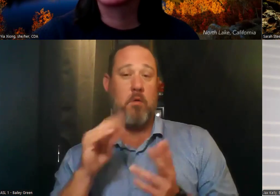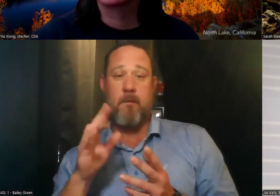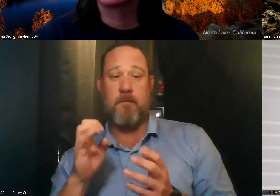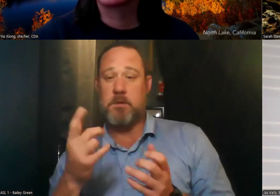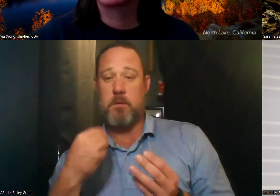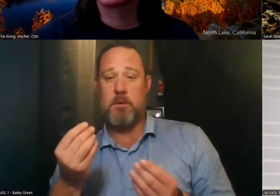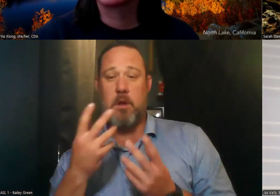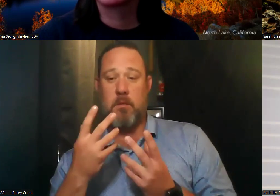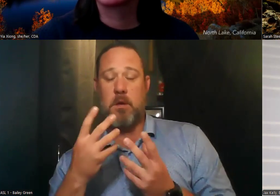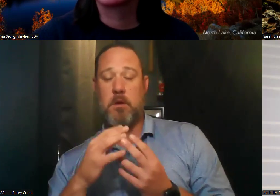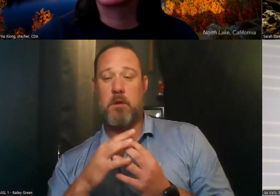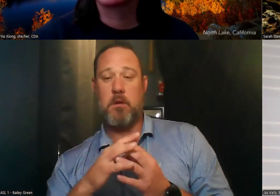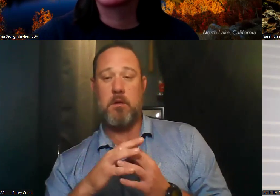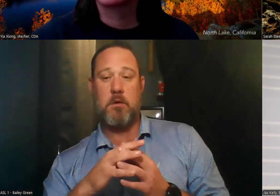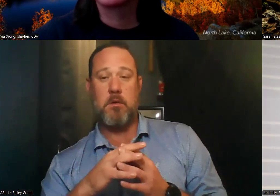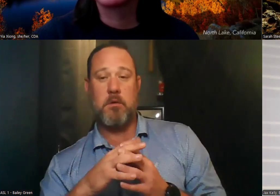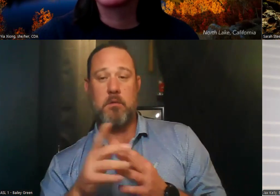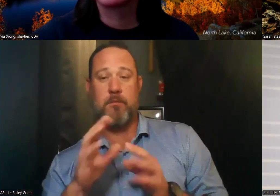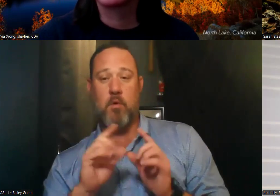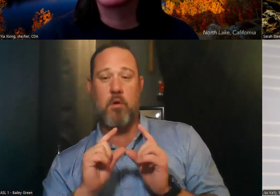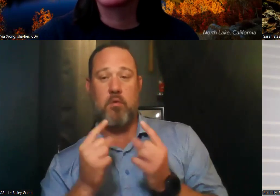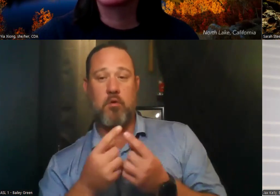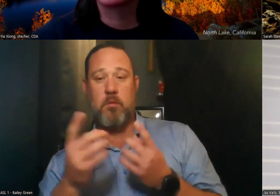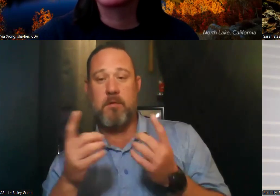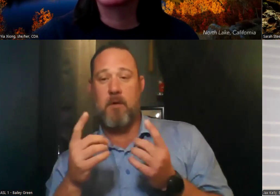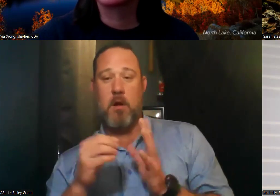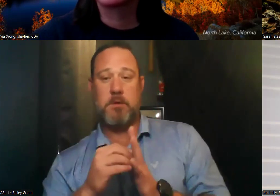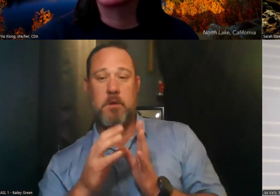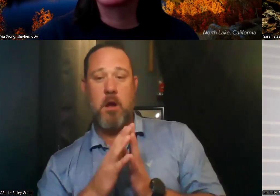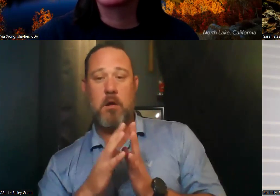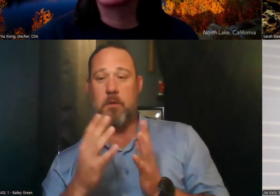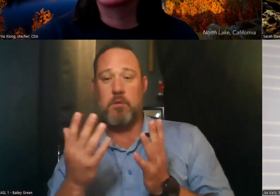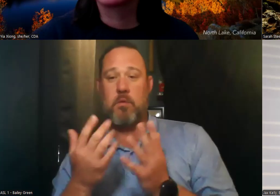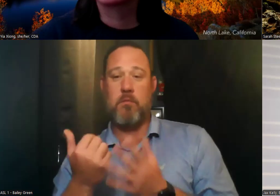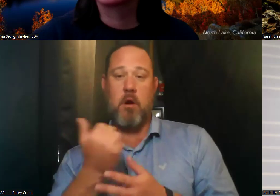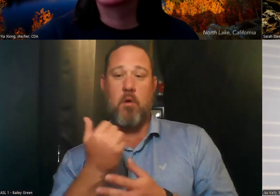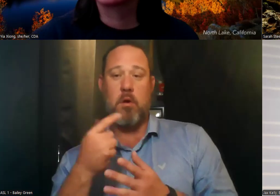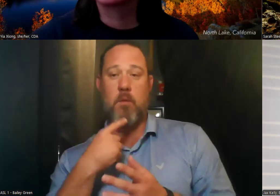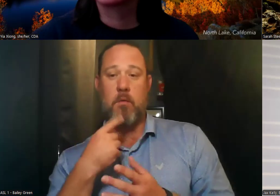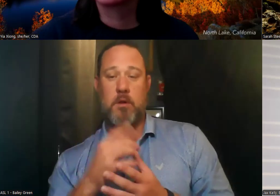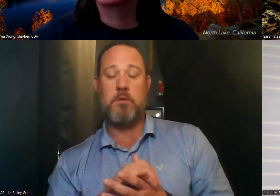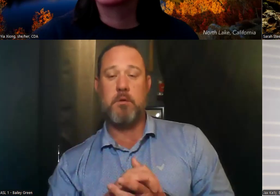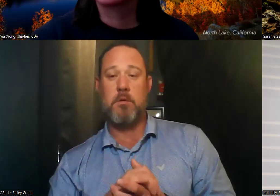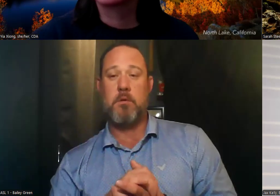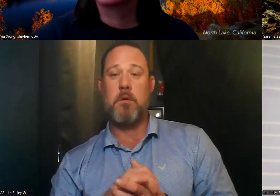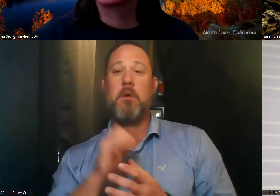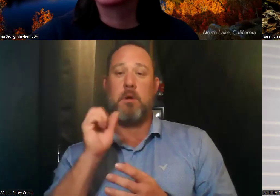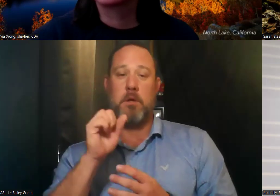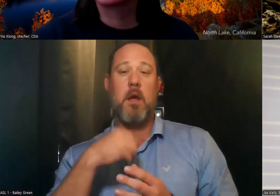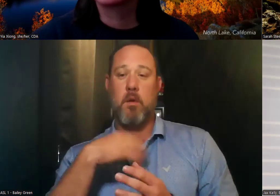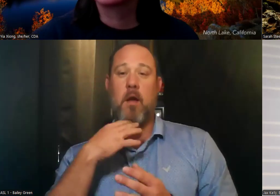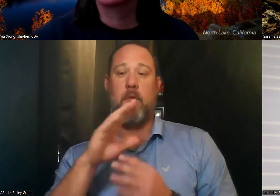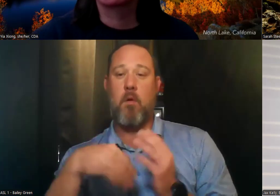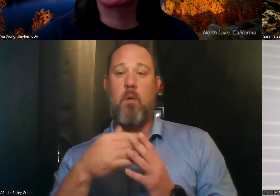mean, I don't know whether or not your group actually defines in a document somewhere who priority populations are. Yeah, we have a whole